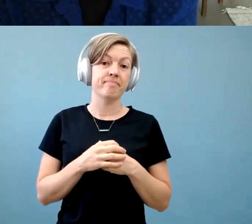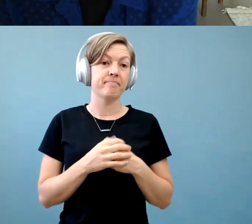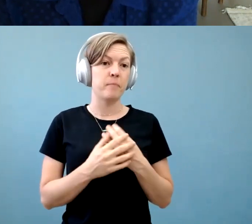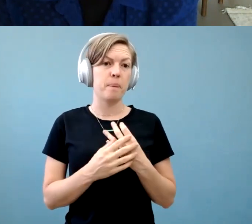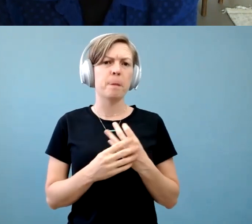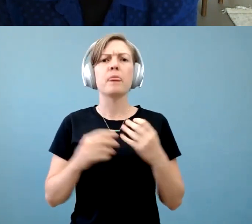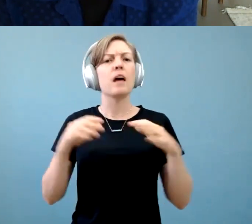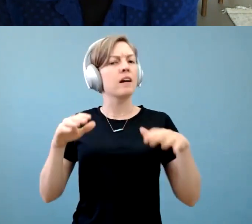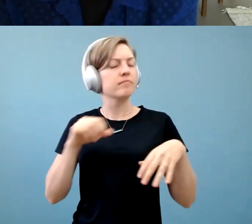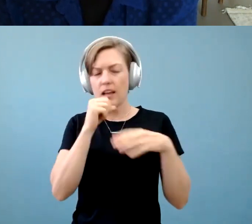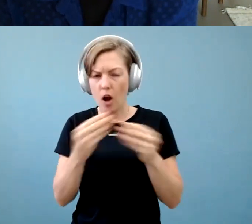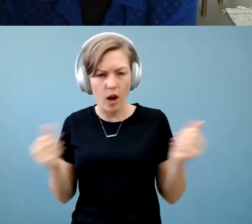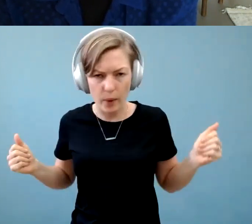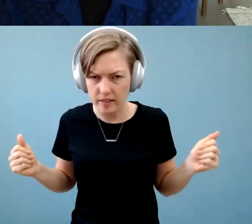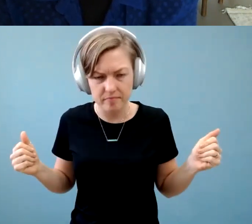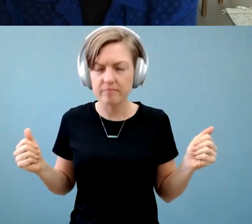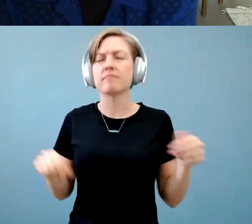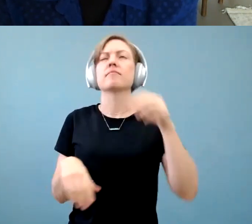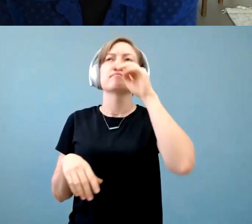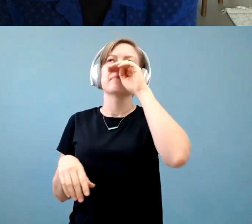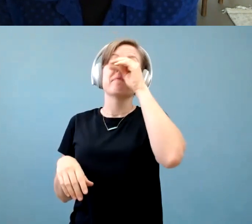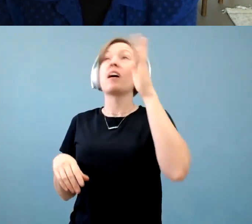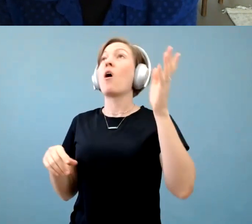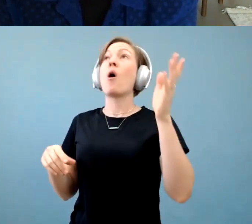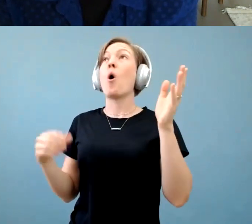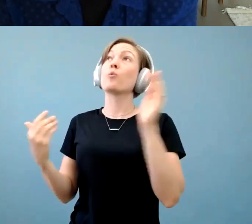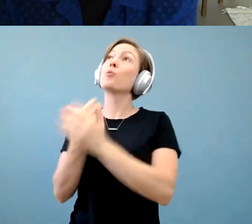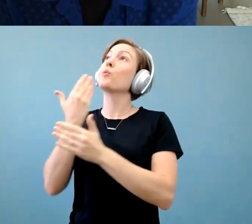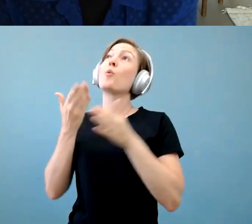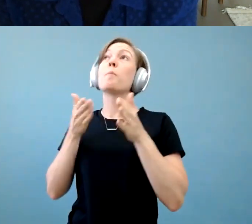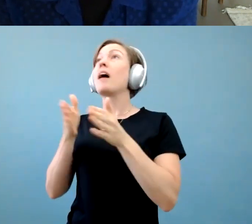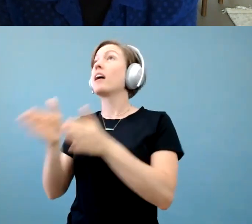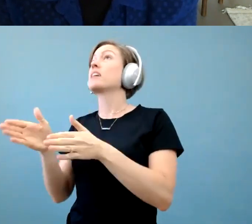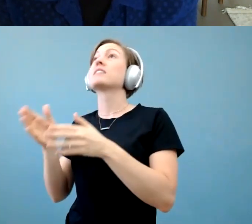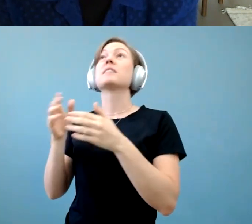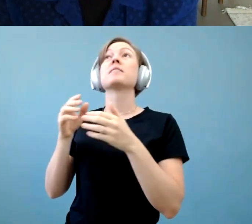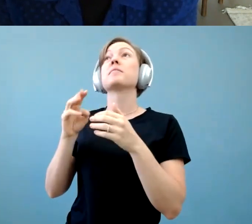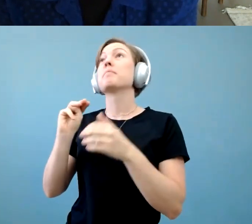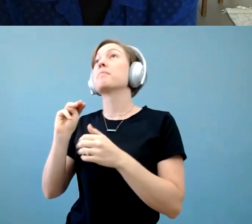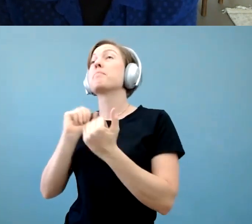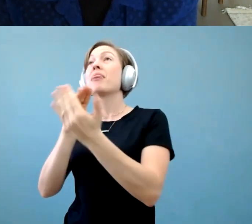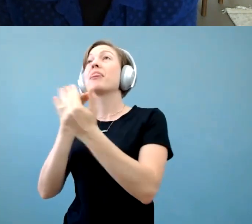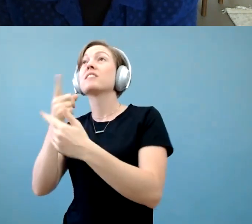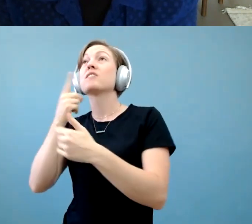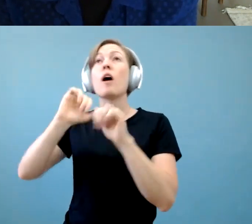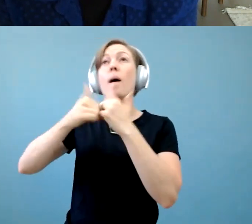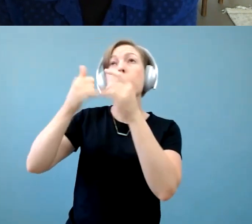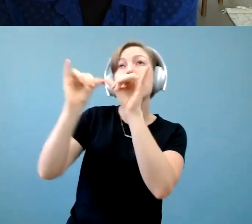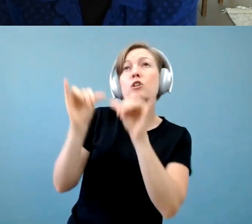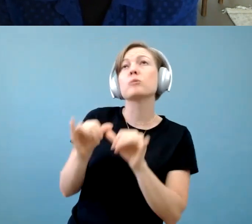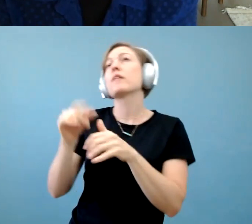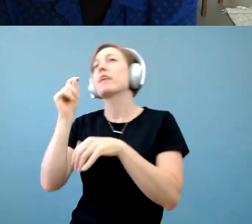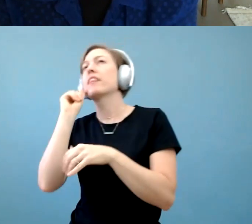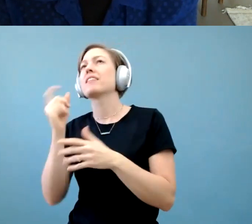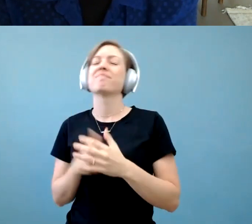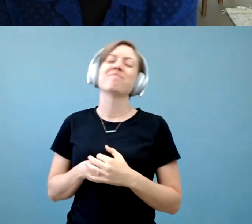gone away, right? Like we have these new modalities and methods for different types of measurement theory. And I think that's